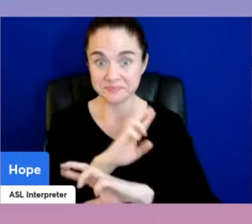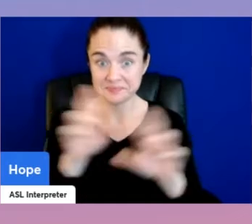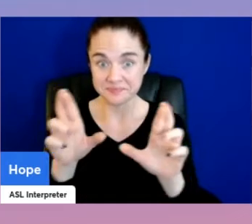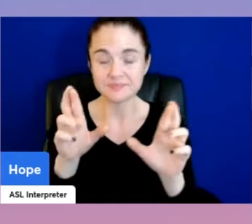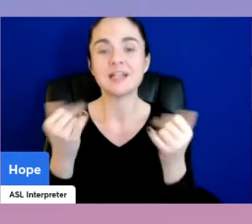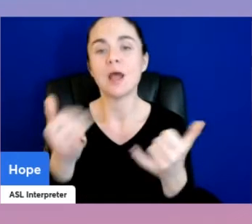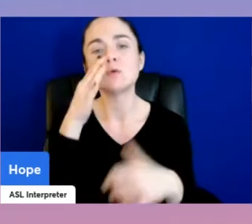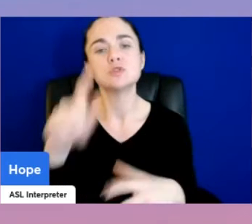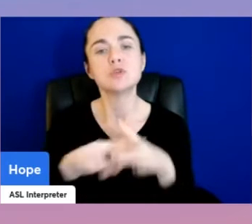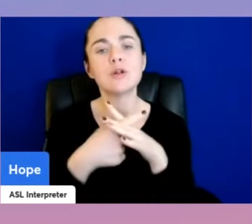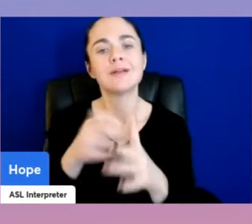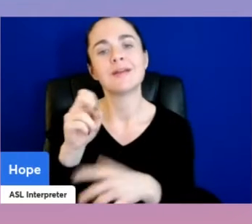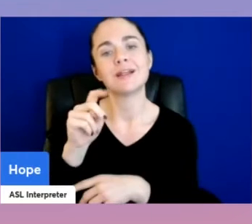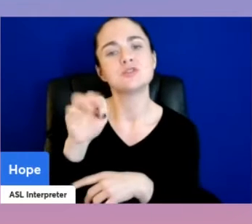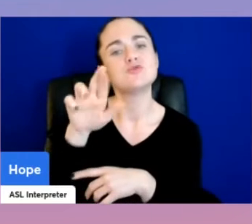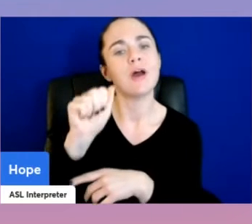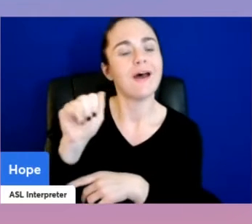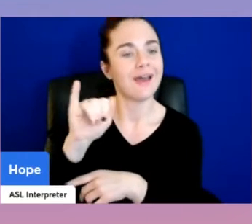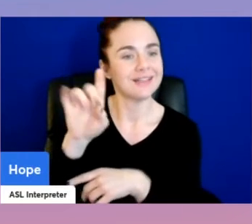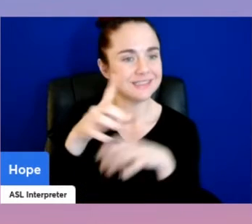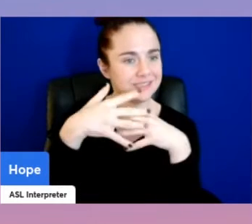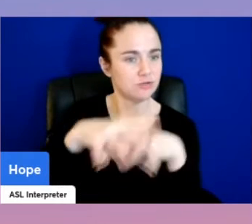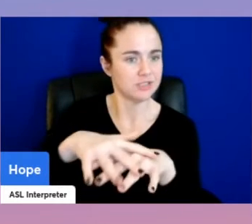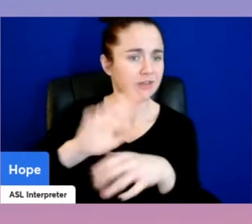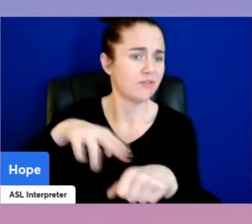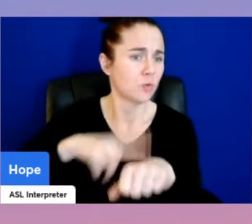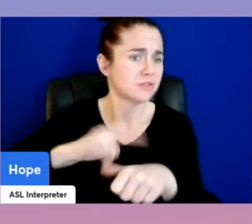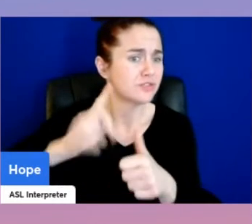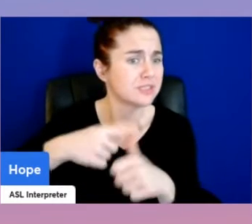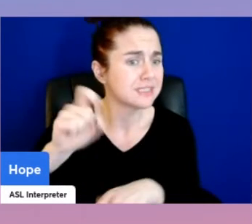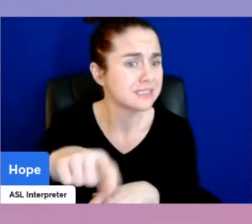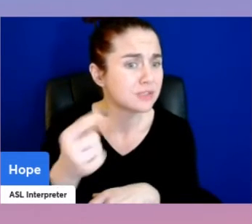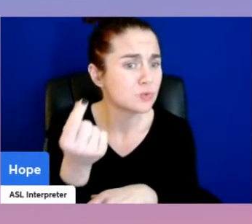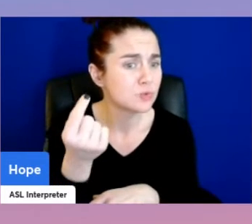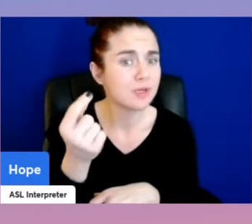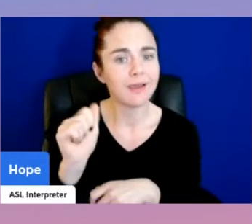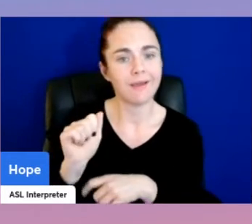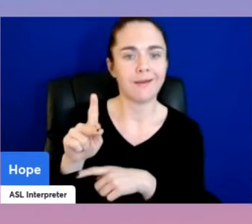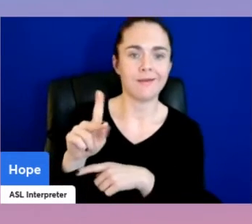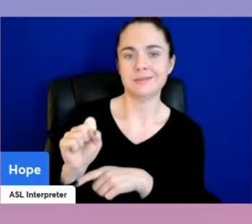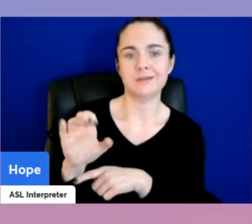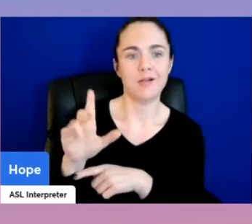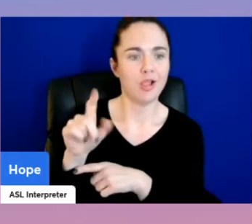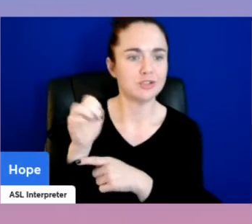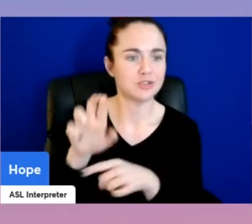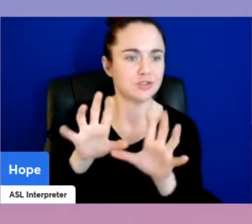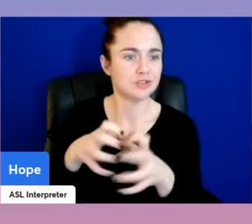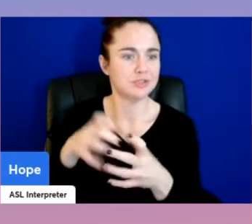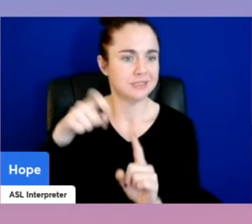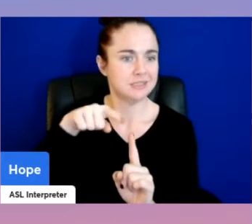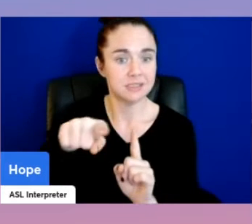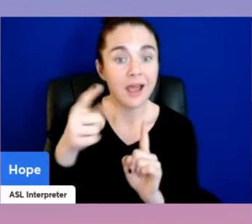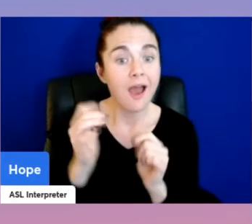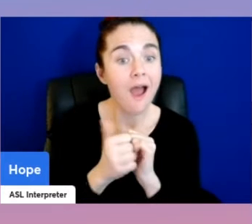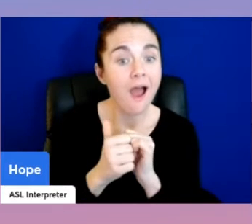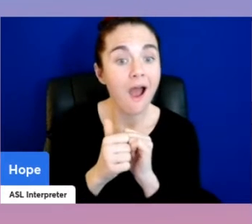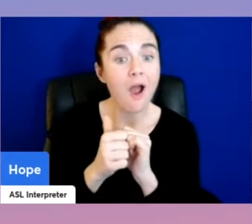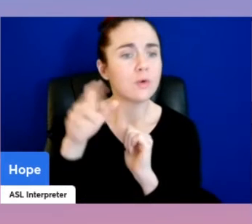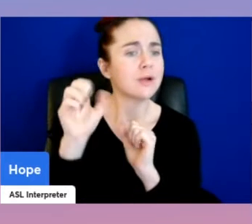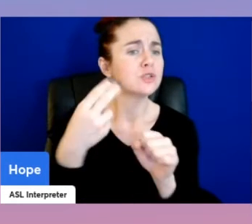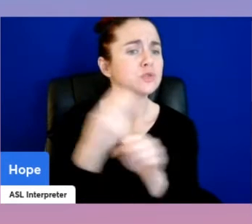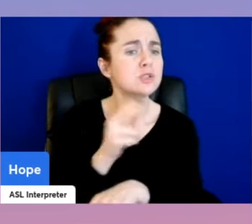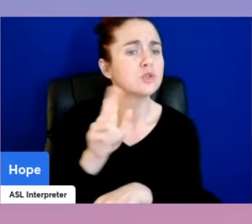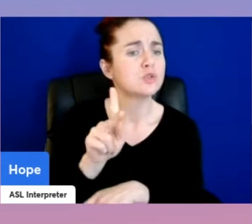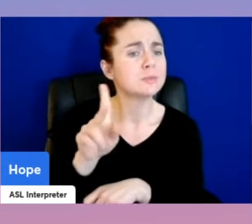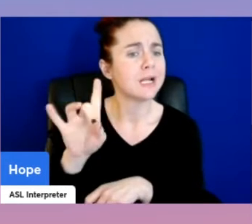with Entra ID integration. Well, of course, the first thing that we need is an AKS cluster. And we can do that with the Kubernetes